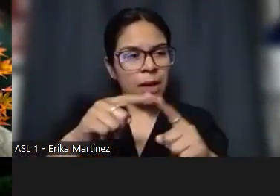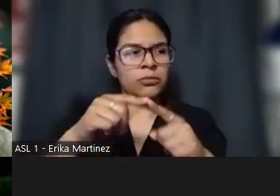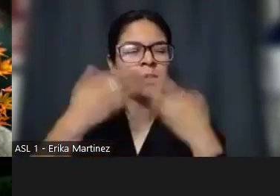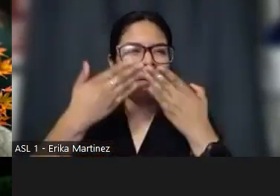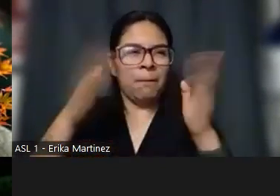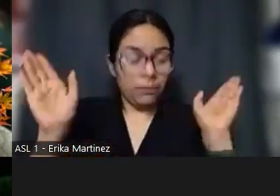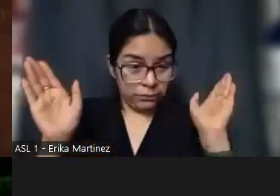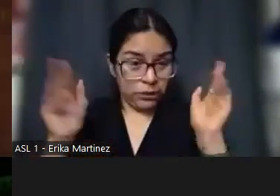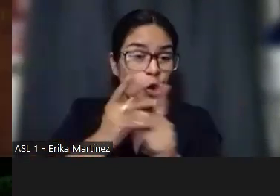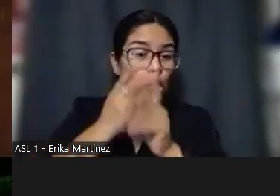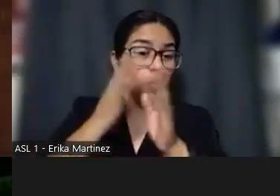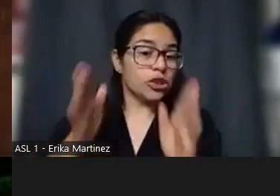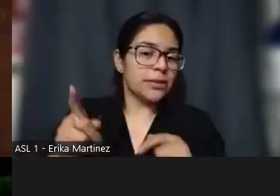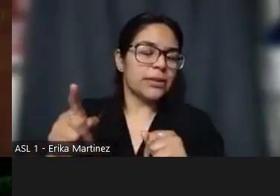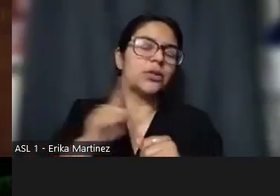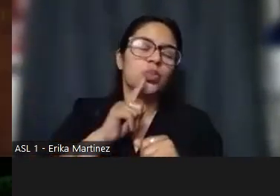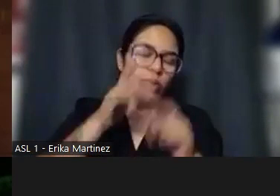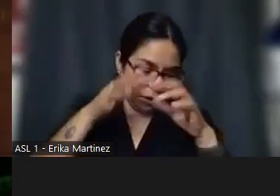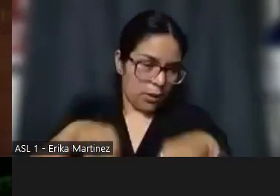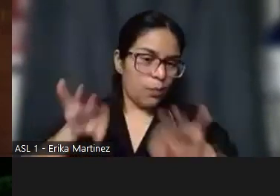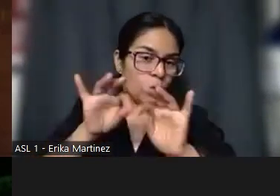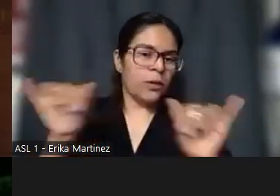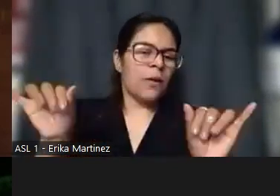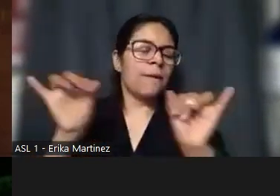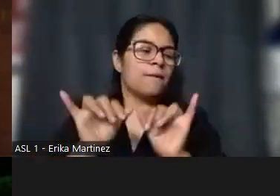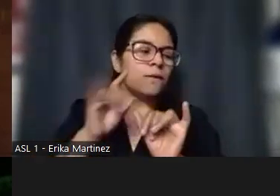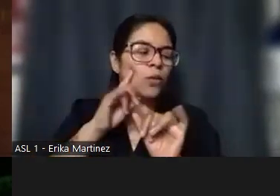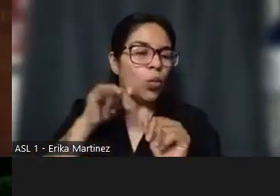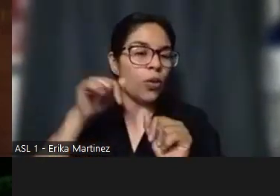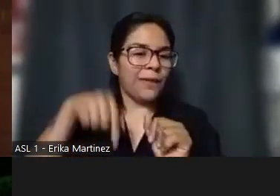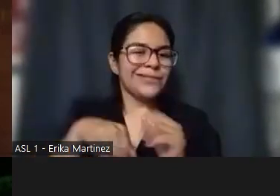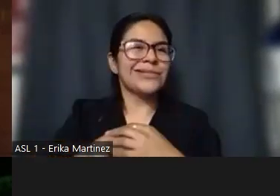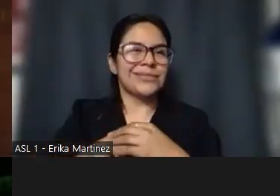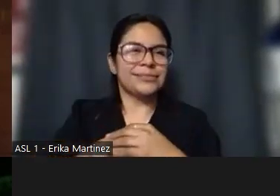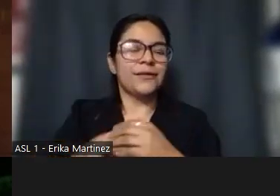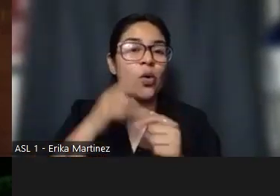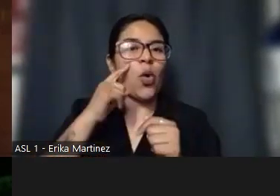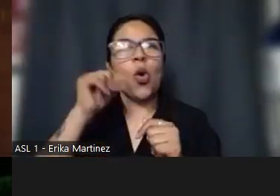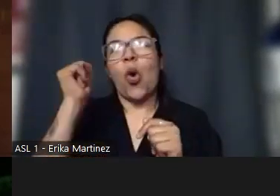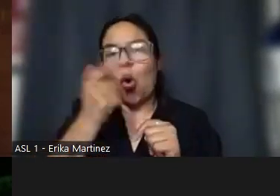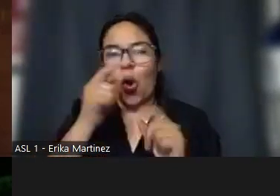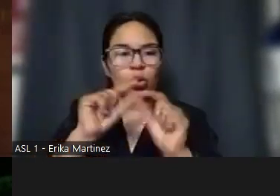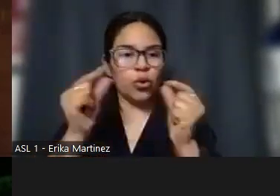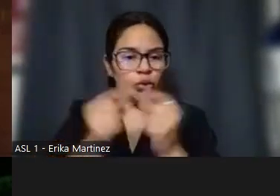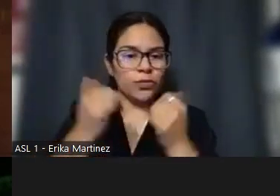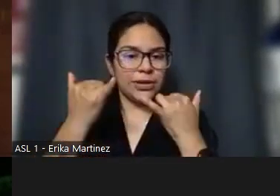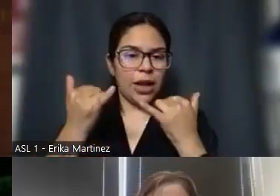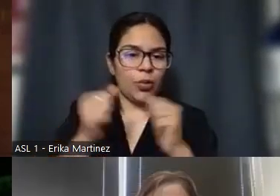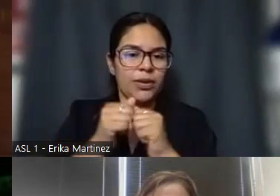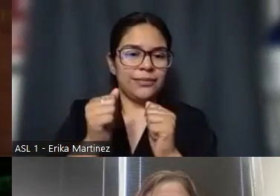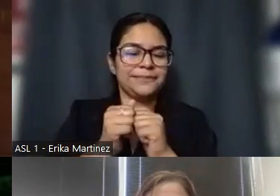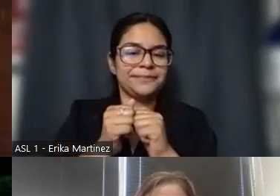And it's going to be so valuable to all of the groups that are looking at probate